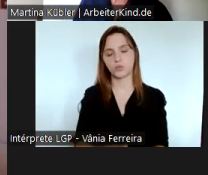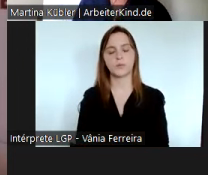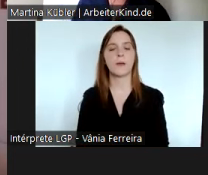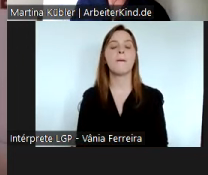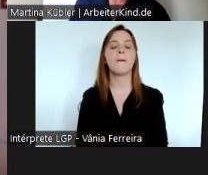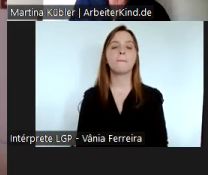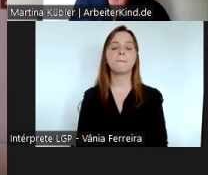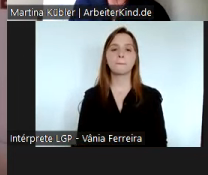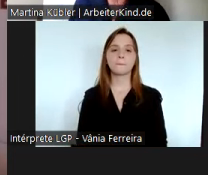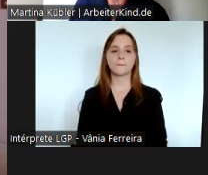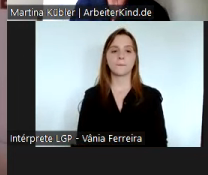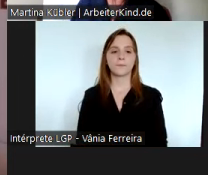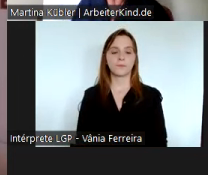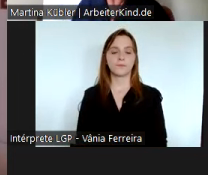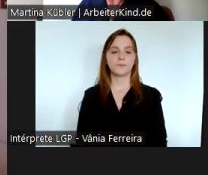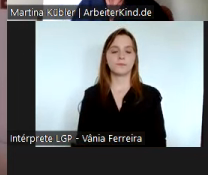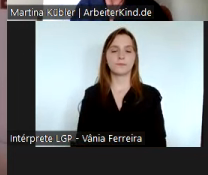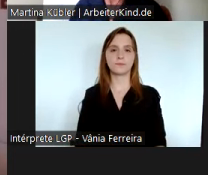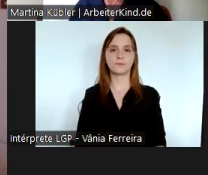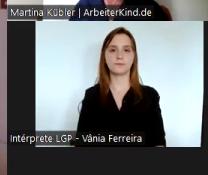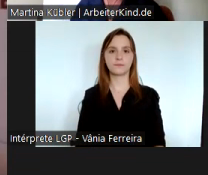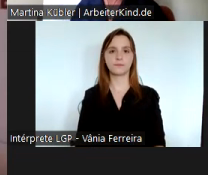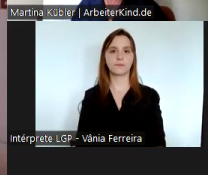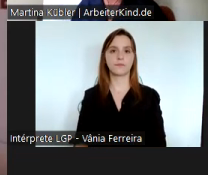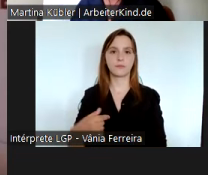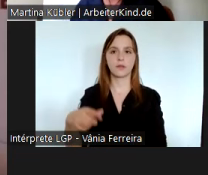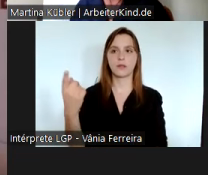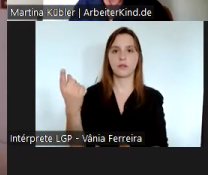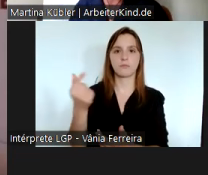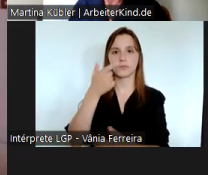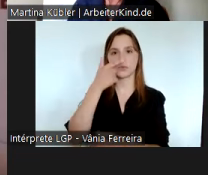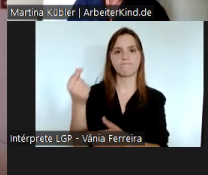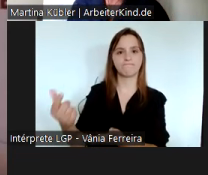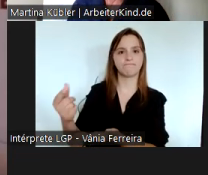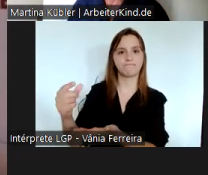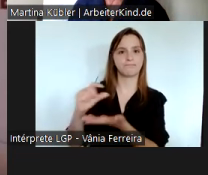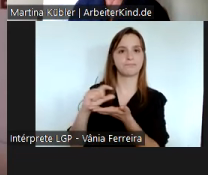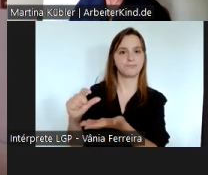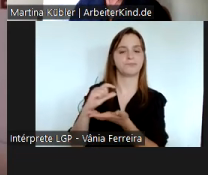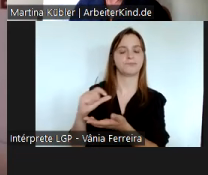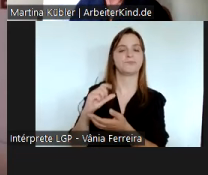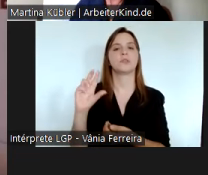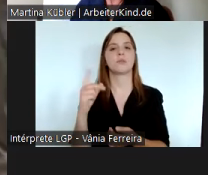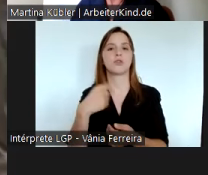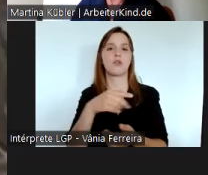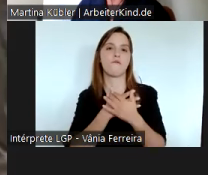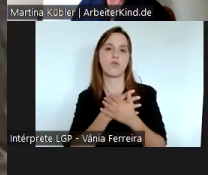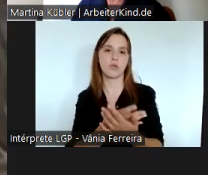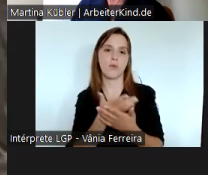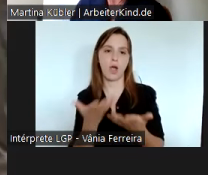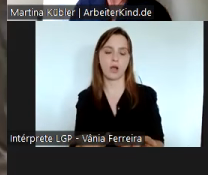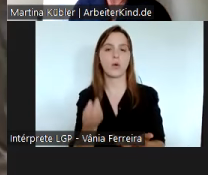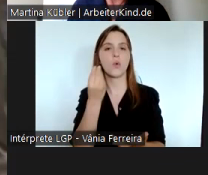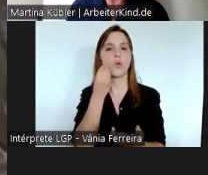Yes, and as we are donation-based and volunteer-powered mostly, we always say that there are 3 ways